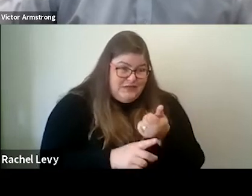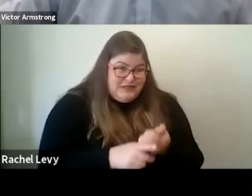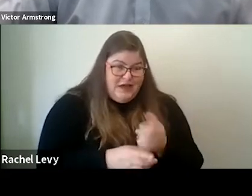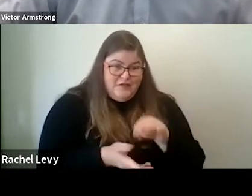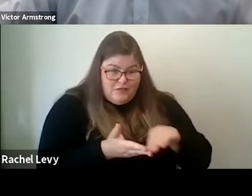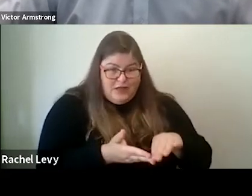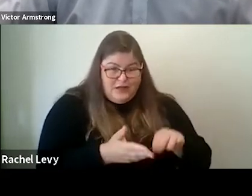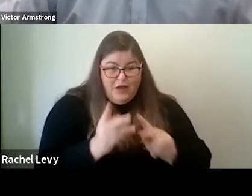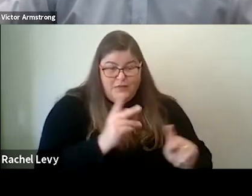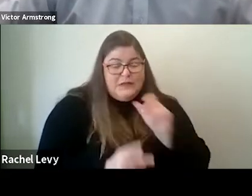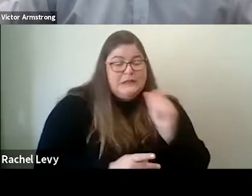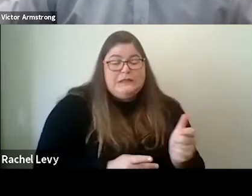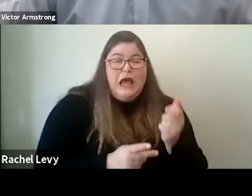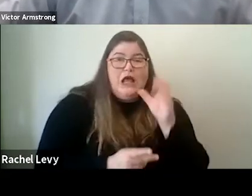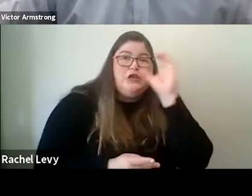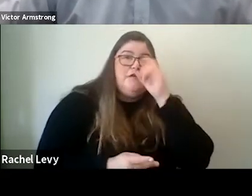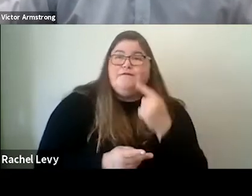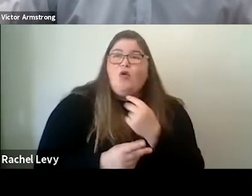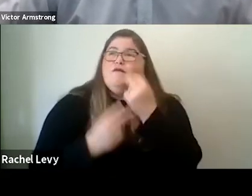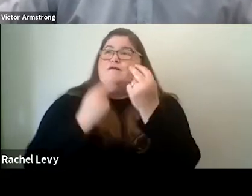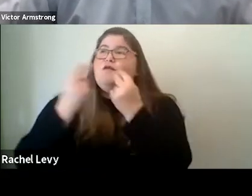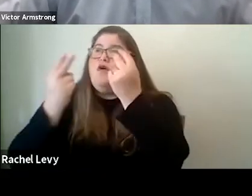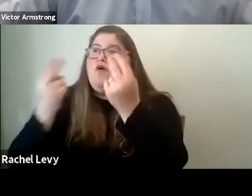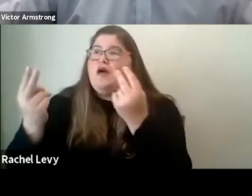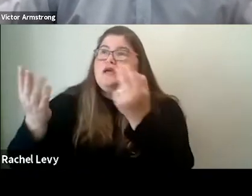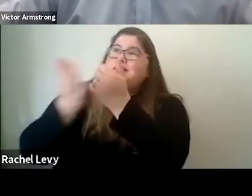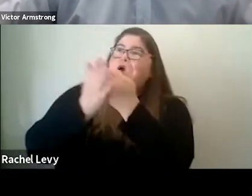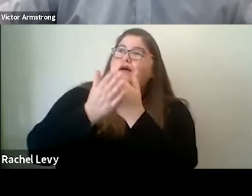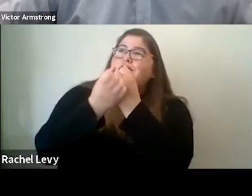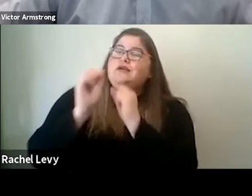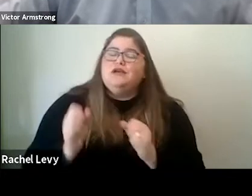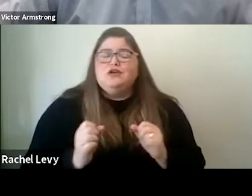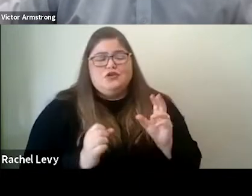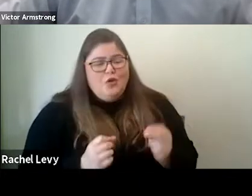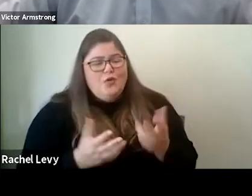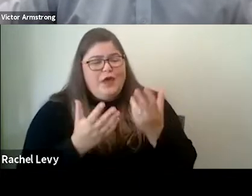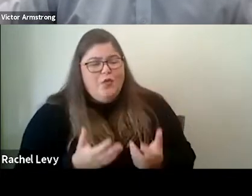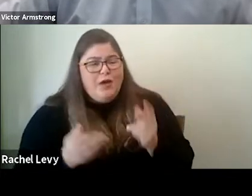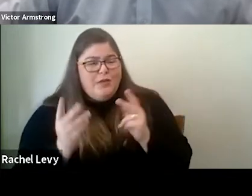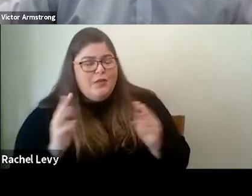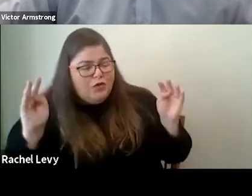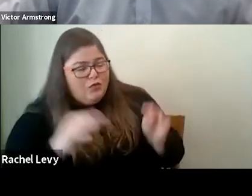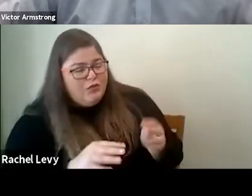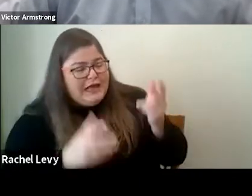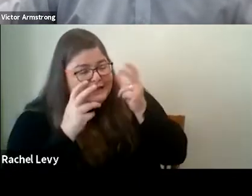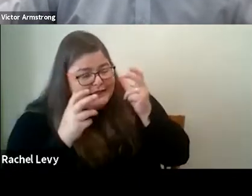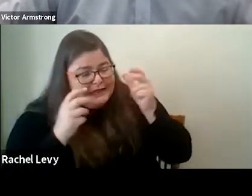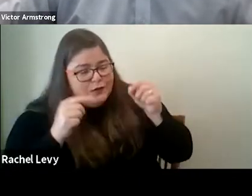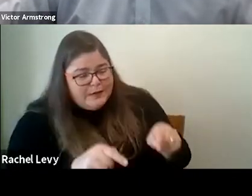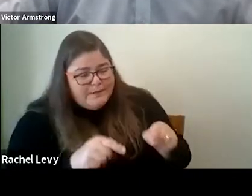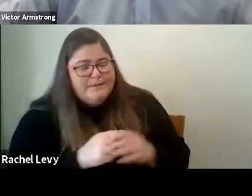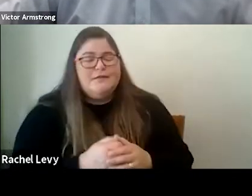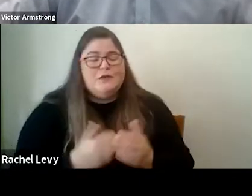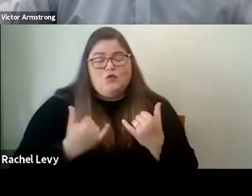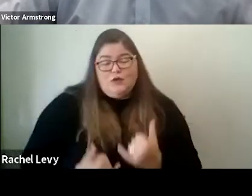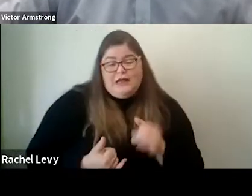population. And they're not looking for a voice for the voiceless. They're looking for an opportunity to have their voices be heard. We have, through 988, the